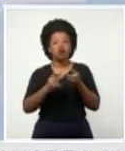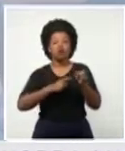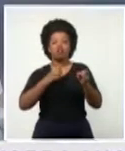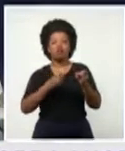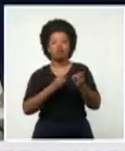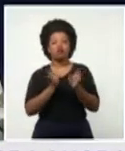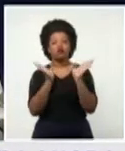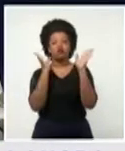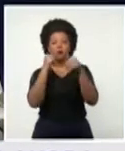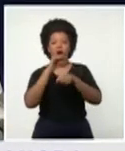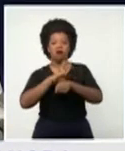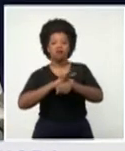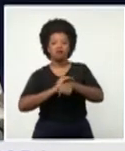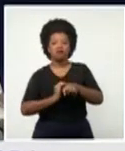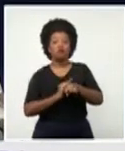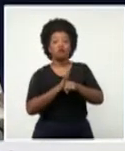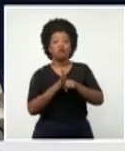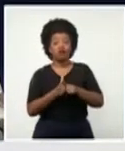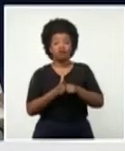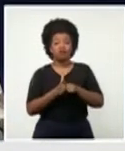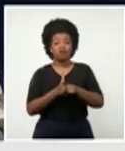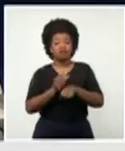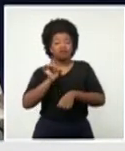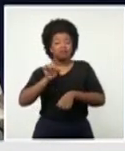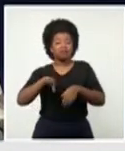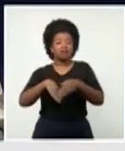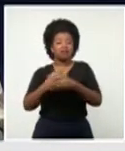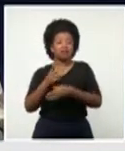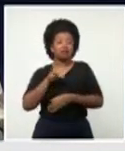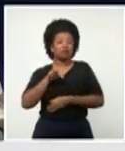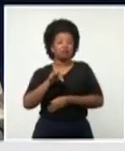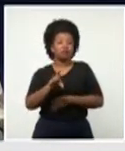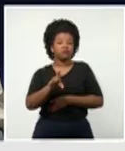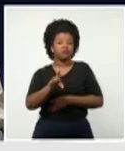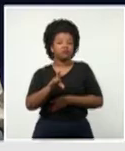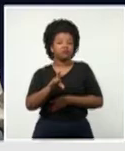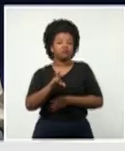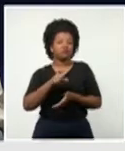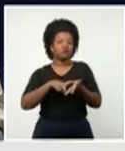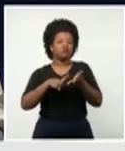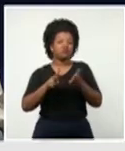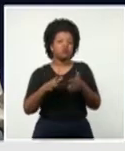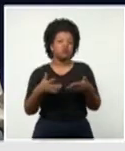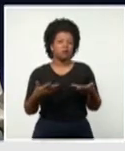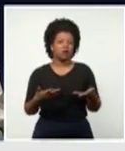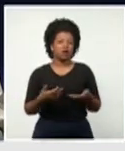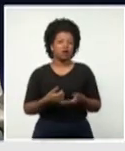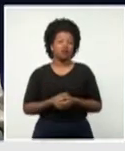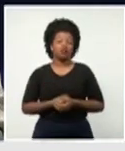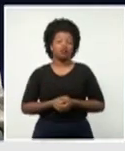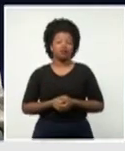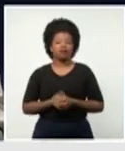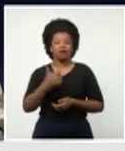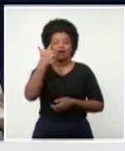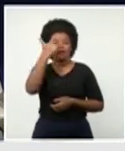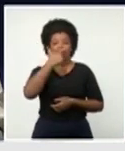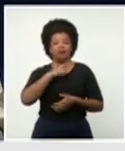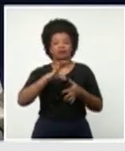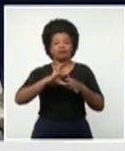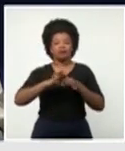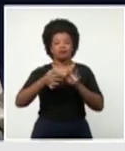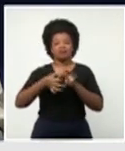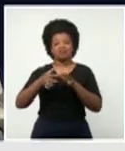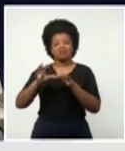of territories not reporting new cases over the last 50 days. And that's the province